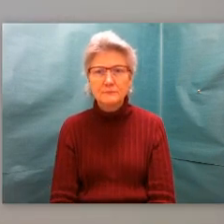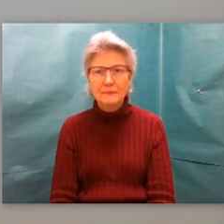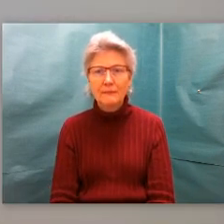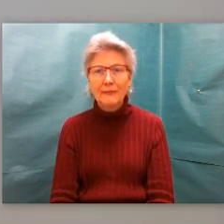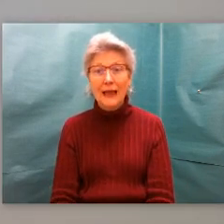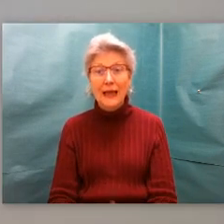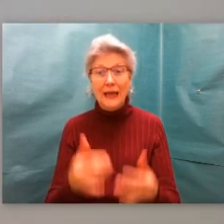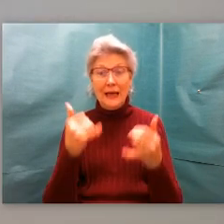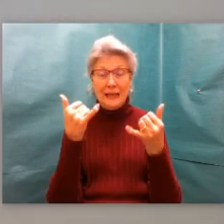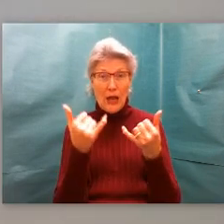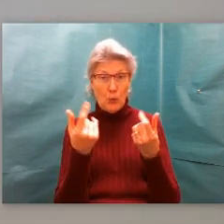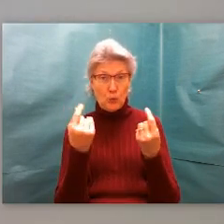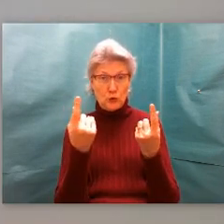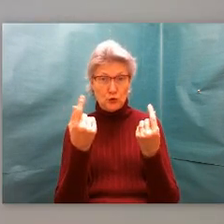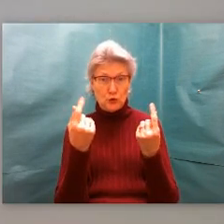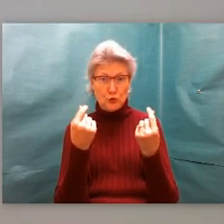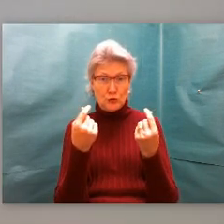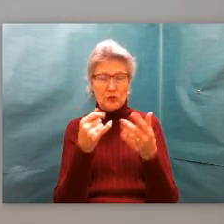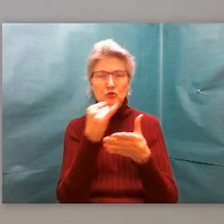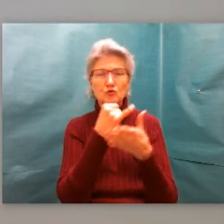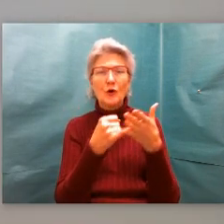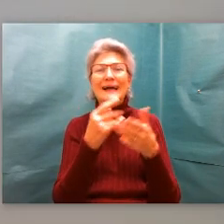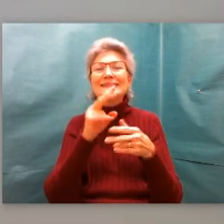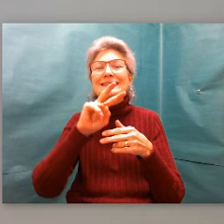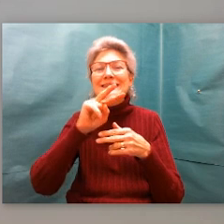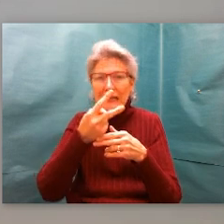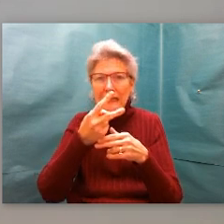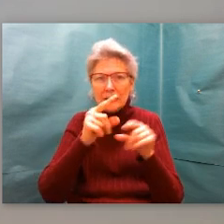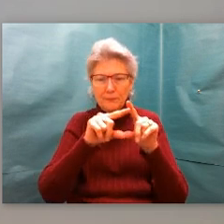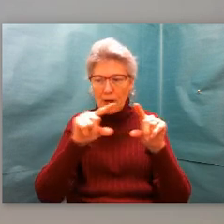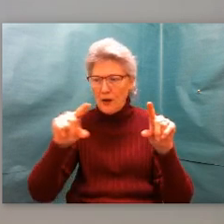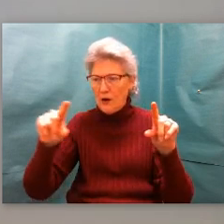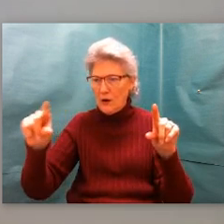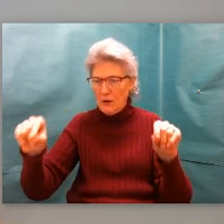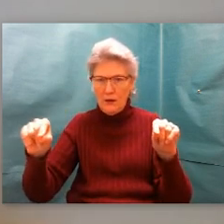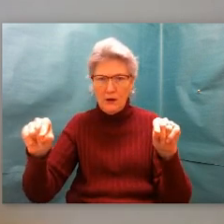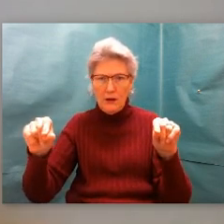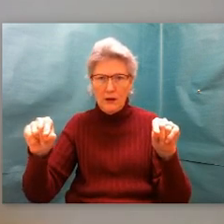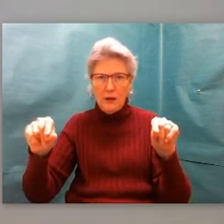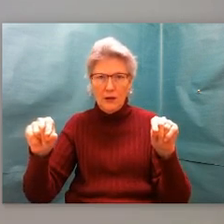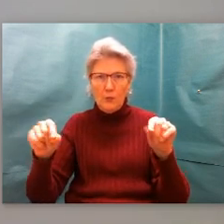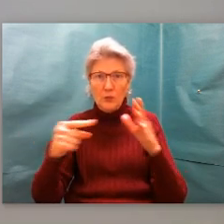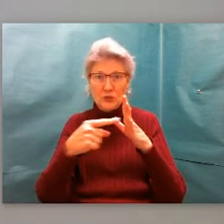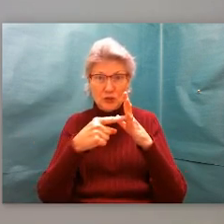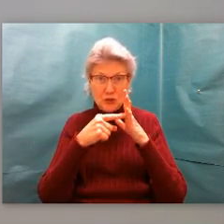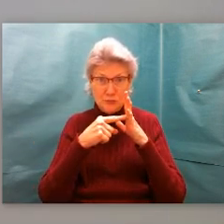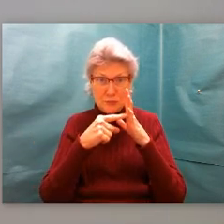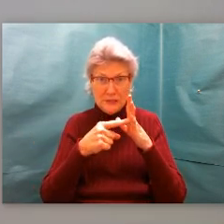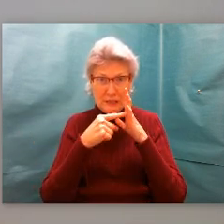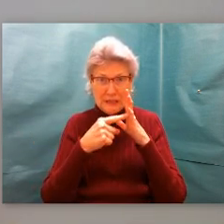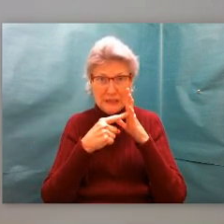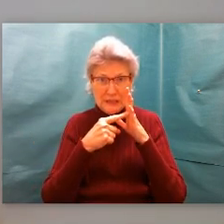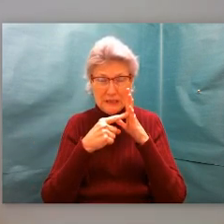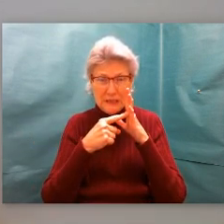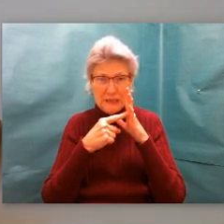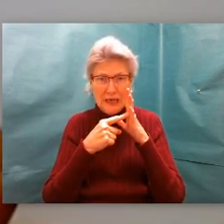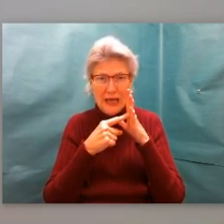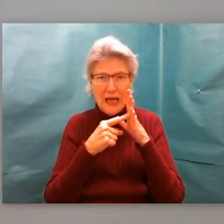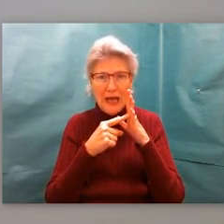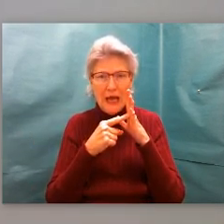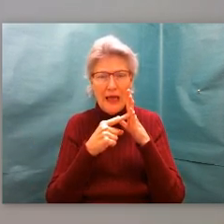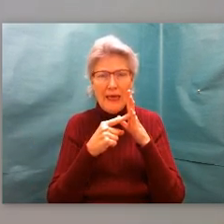Now what I'm going to do is I'm going to draw a second bar model. And this second bar model is going to help me